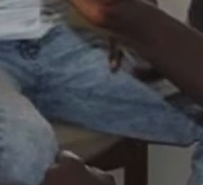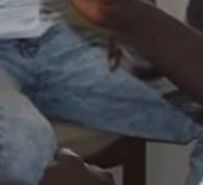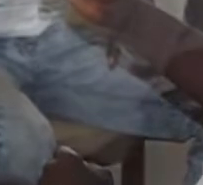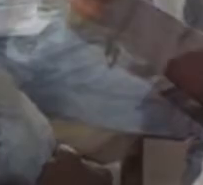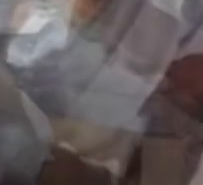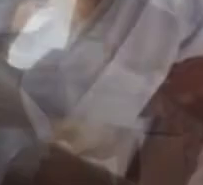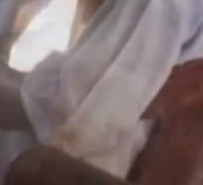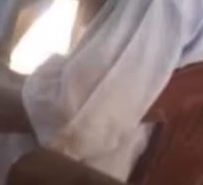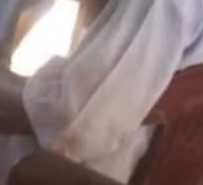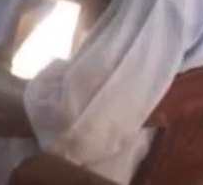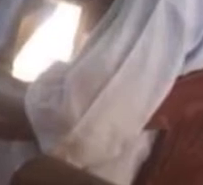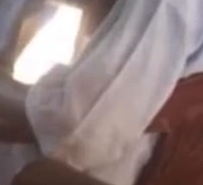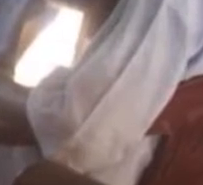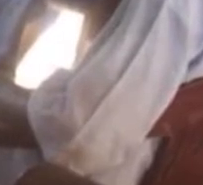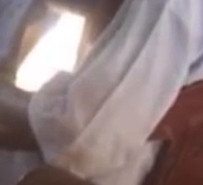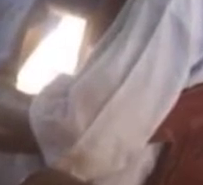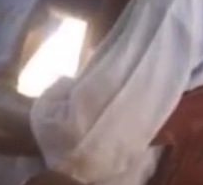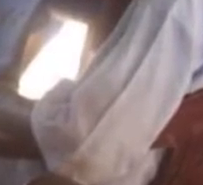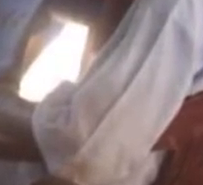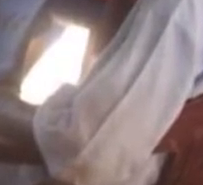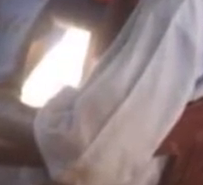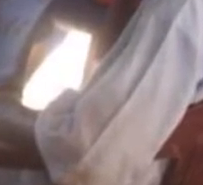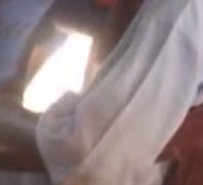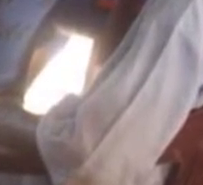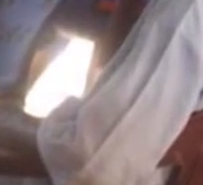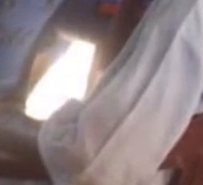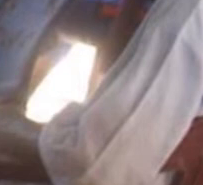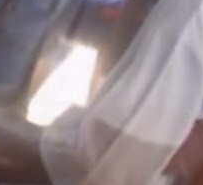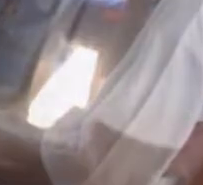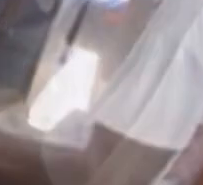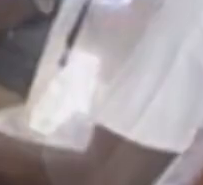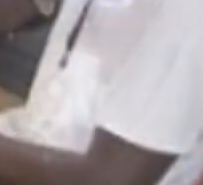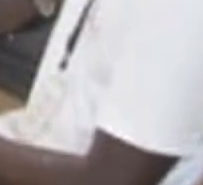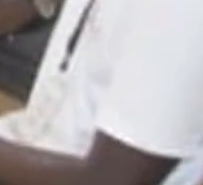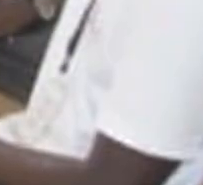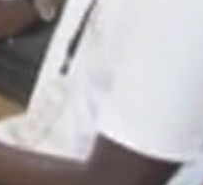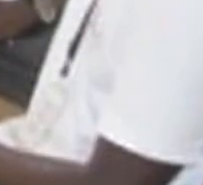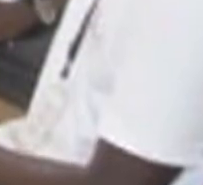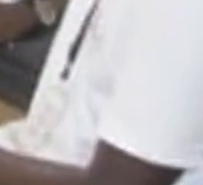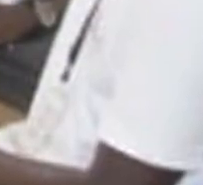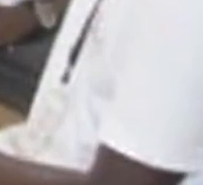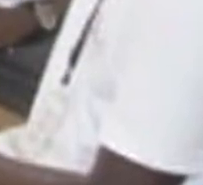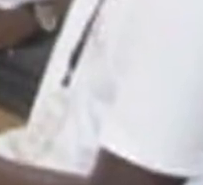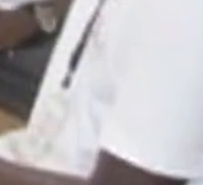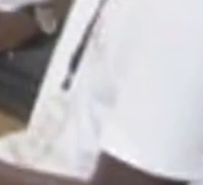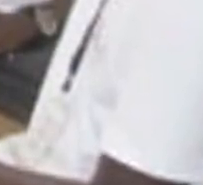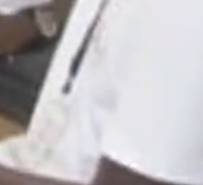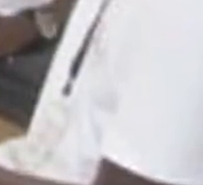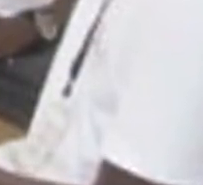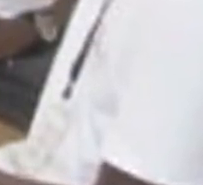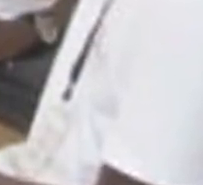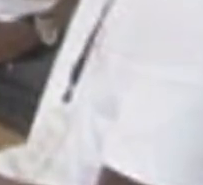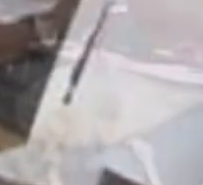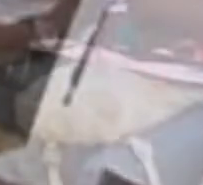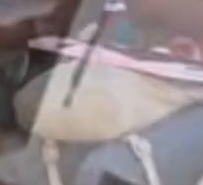countries: Nigeria, Ghana, Kenya, Niger, and Senegal. Currently, he is the Vice Chairman